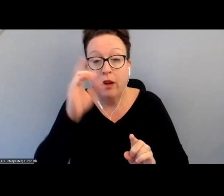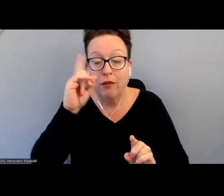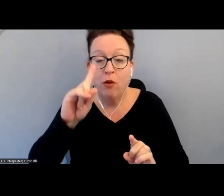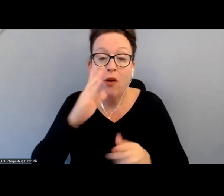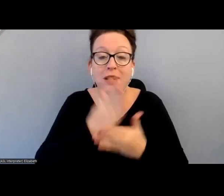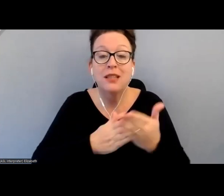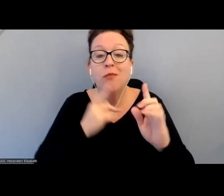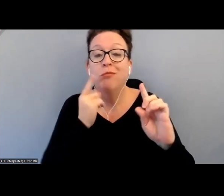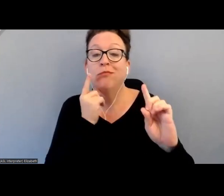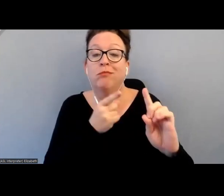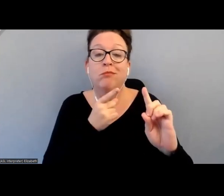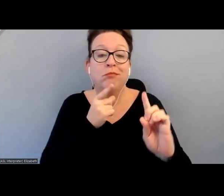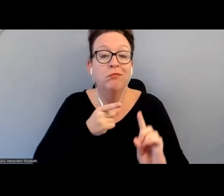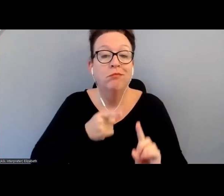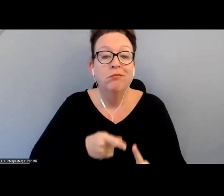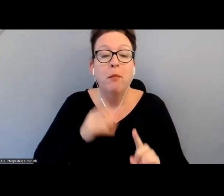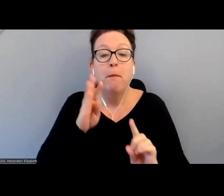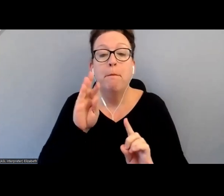target benchmarks of,